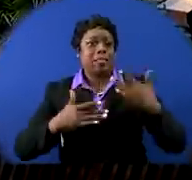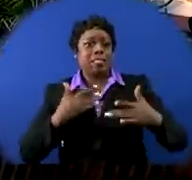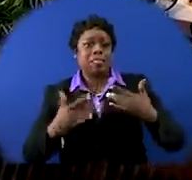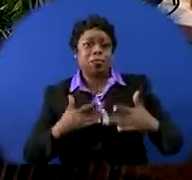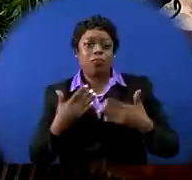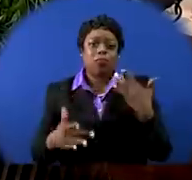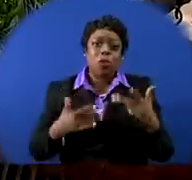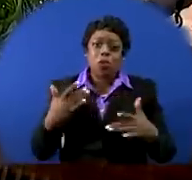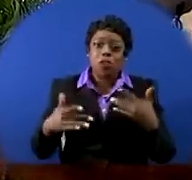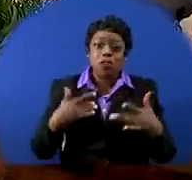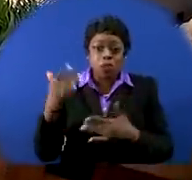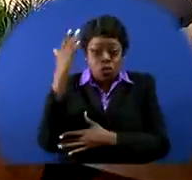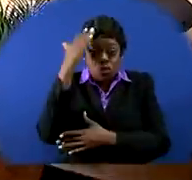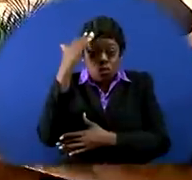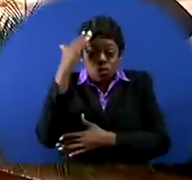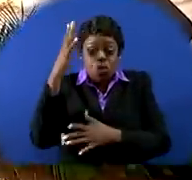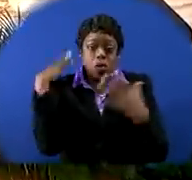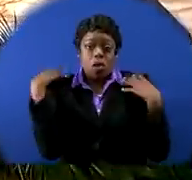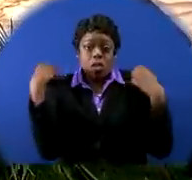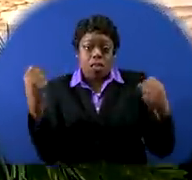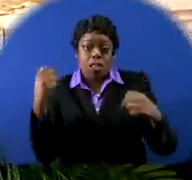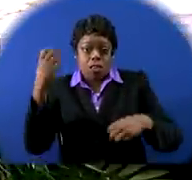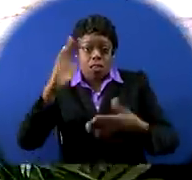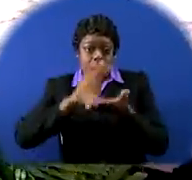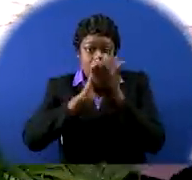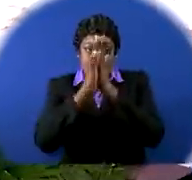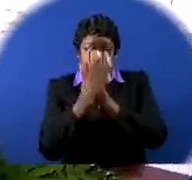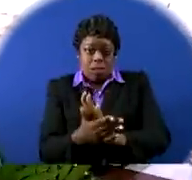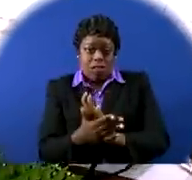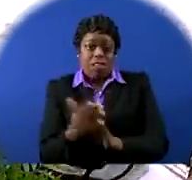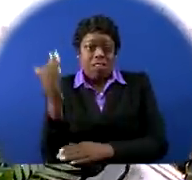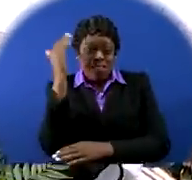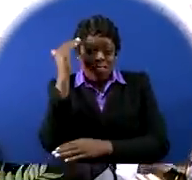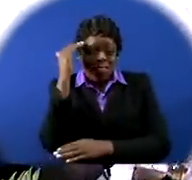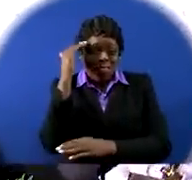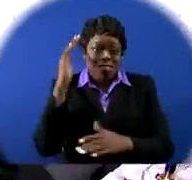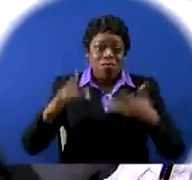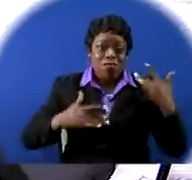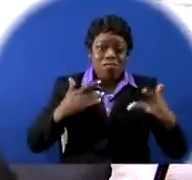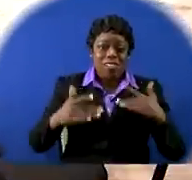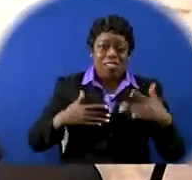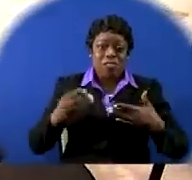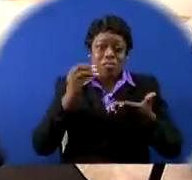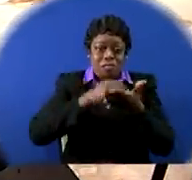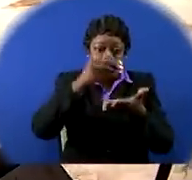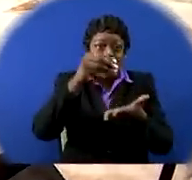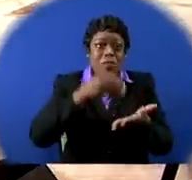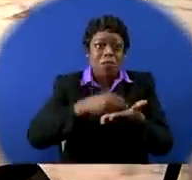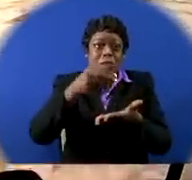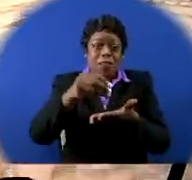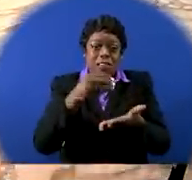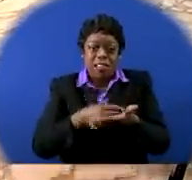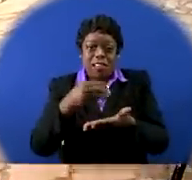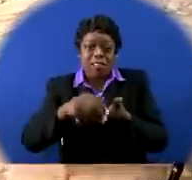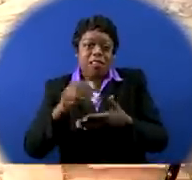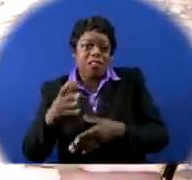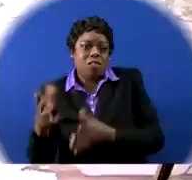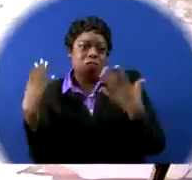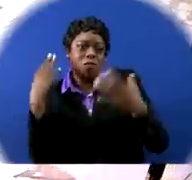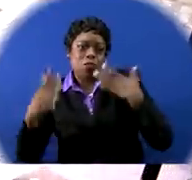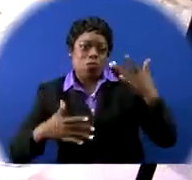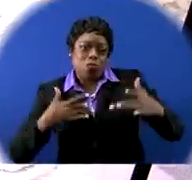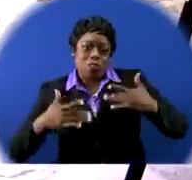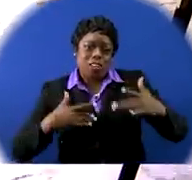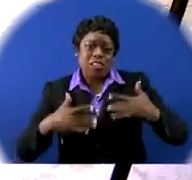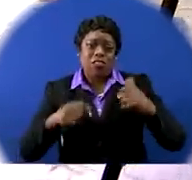him heal. That you've seen him restore. Rejoice that you've seen him pay your bills. Rejoice that you've seen him keep you in your right